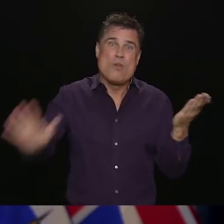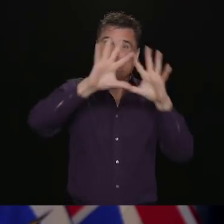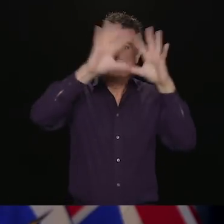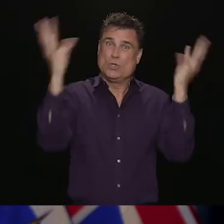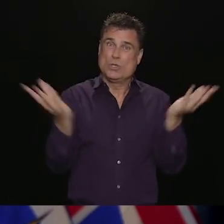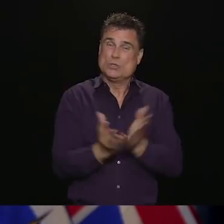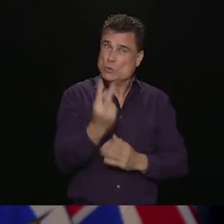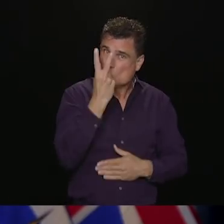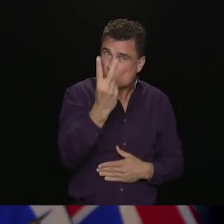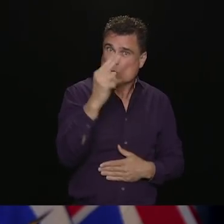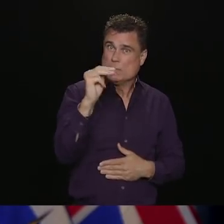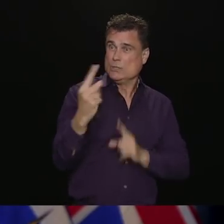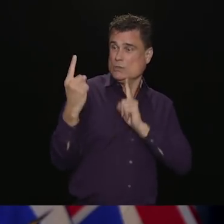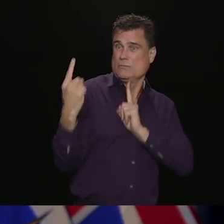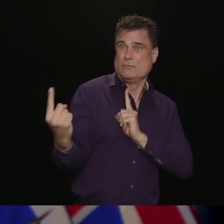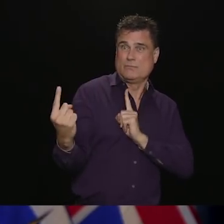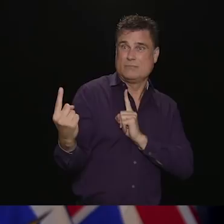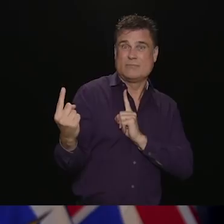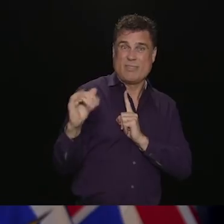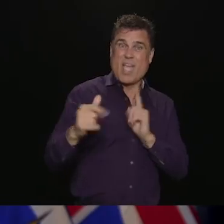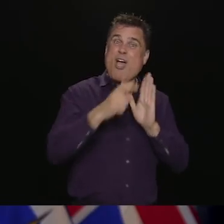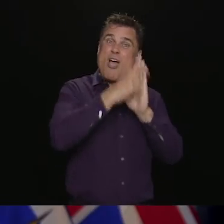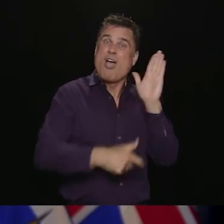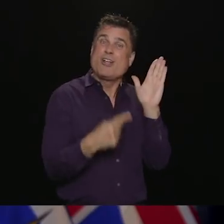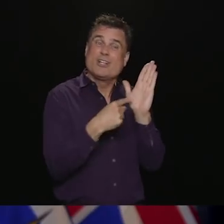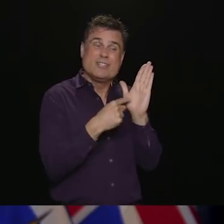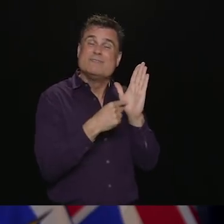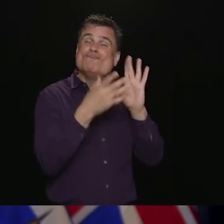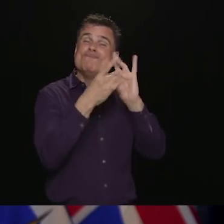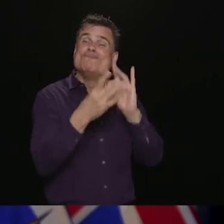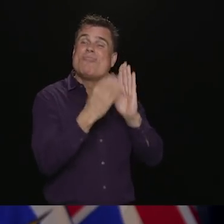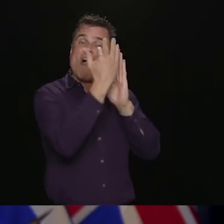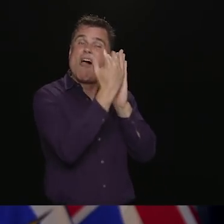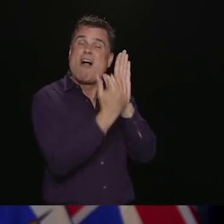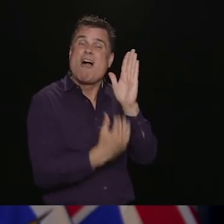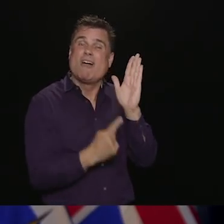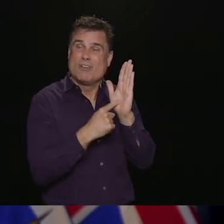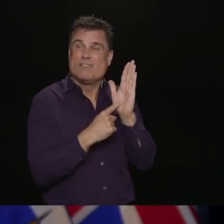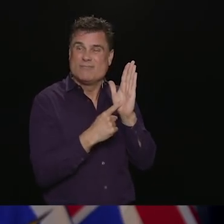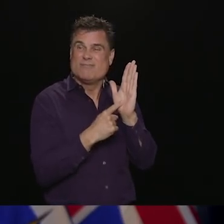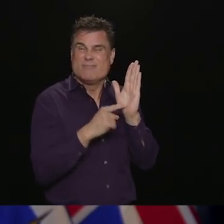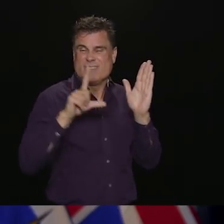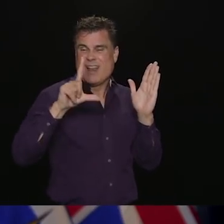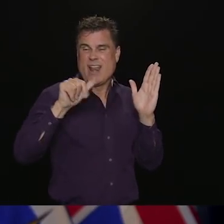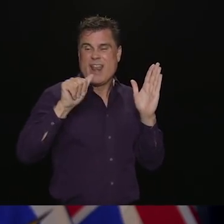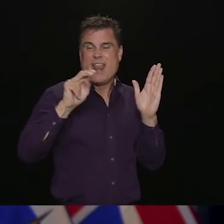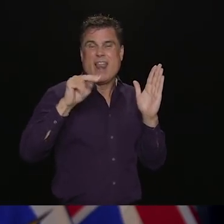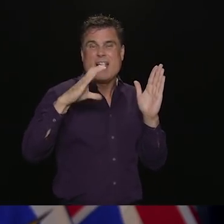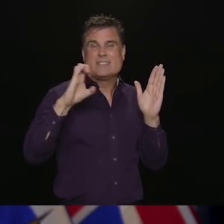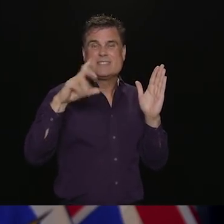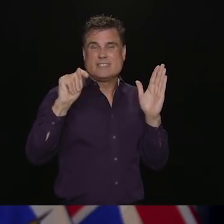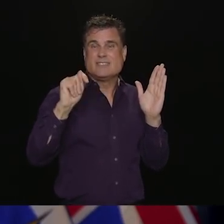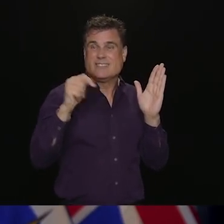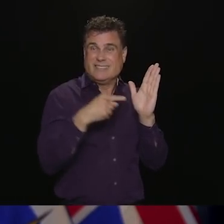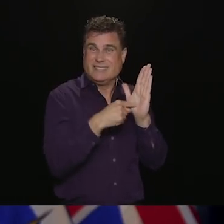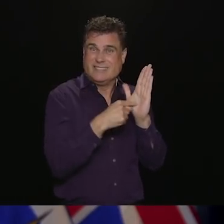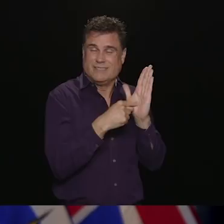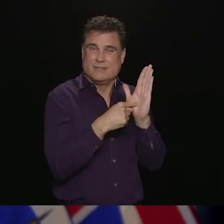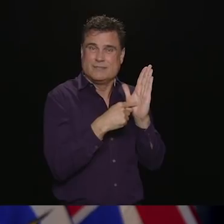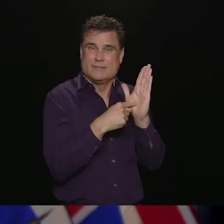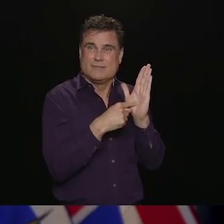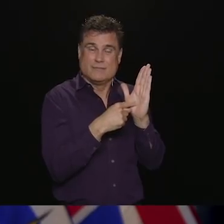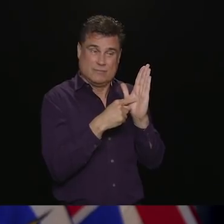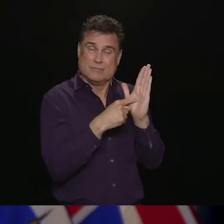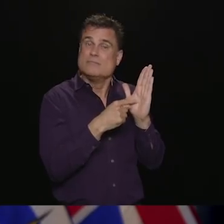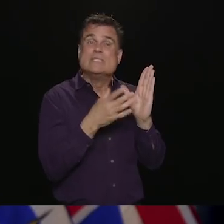trying to say, is in those places that you're probably still at lower risk if you're at least a meter, But they